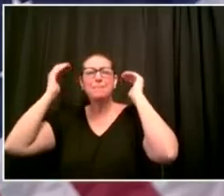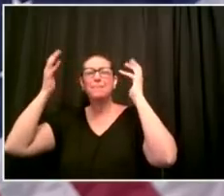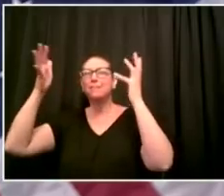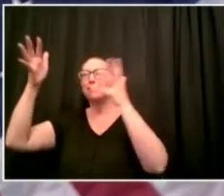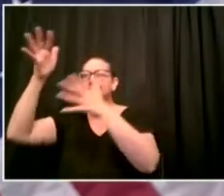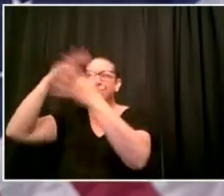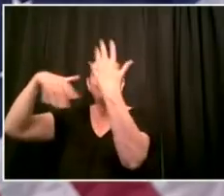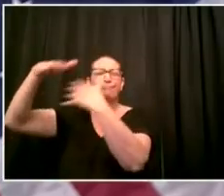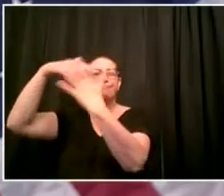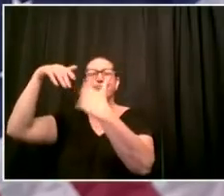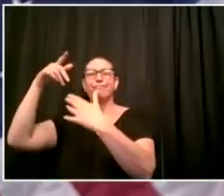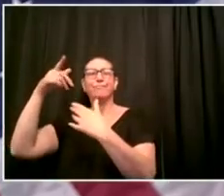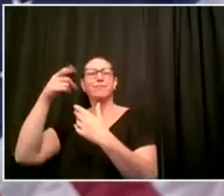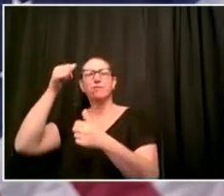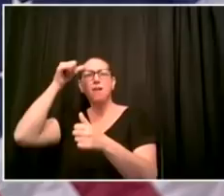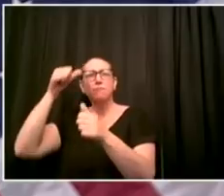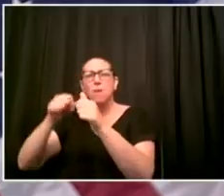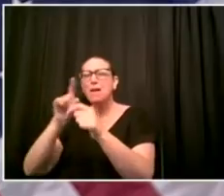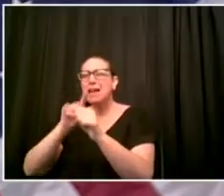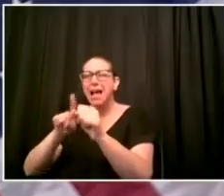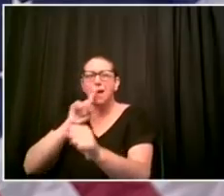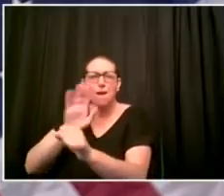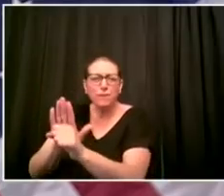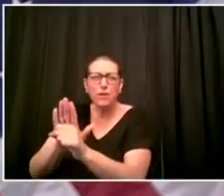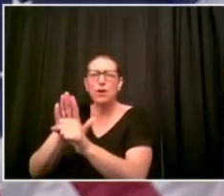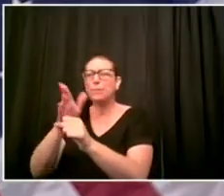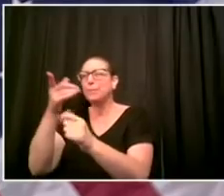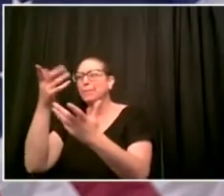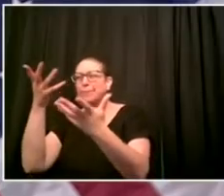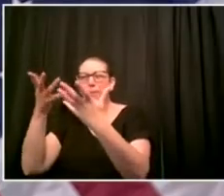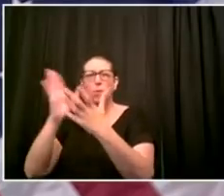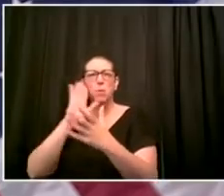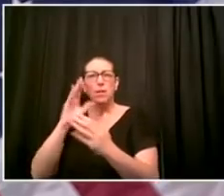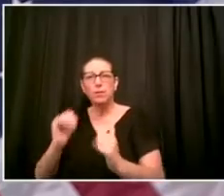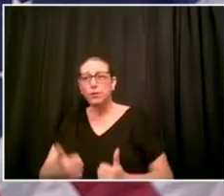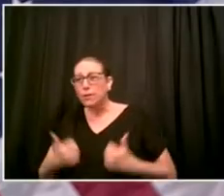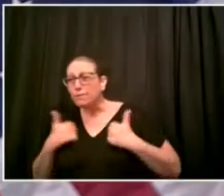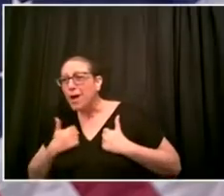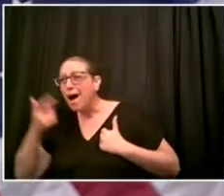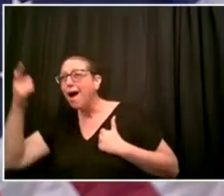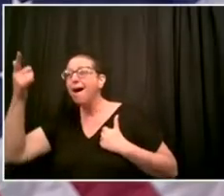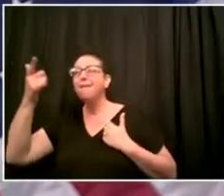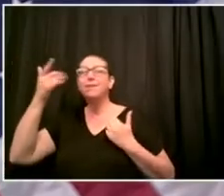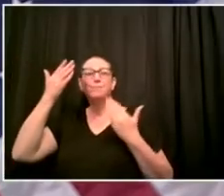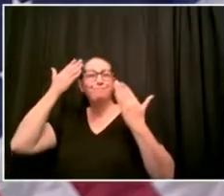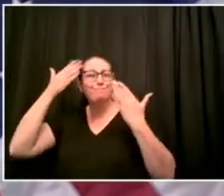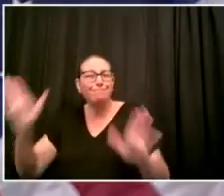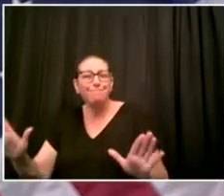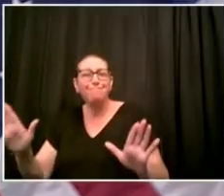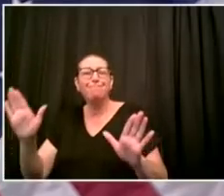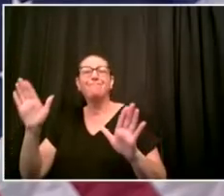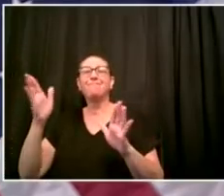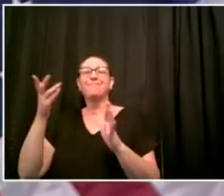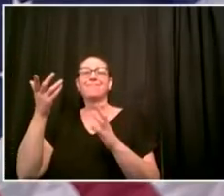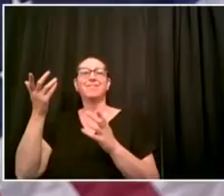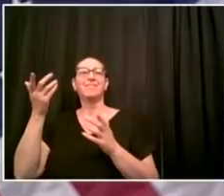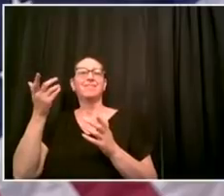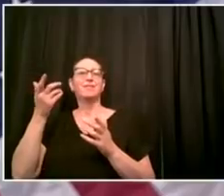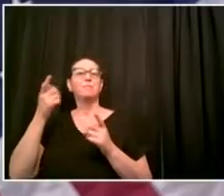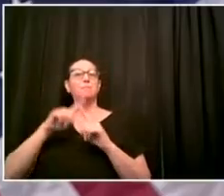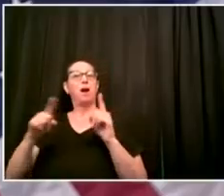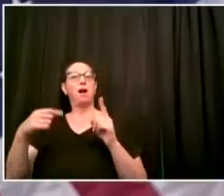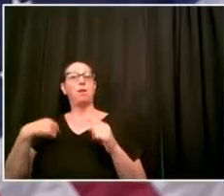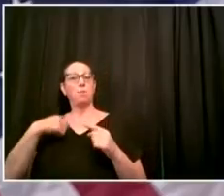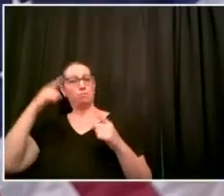moments where people wondered if they could make it through. But we remember them as heroes because they found a way. We remember them as heroes because